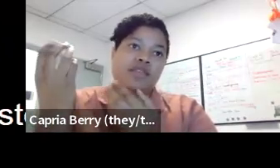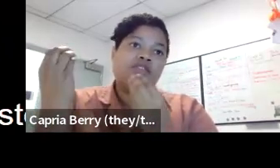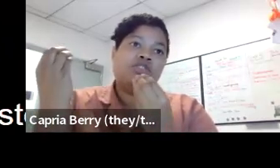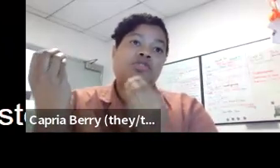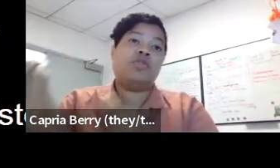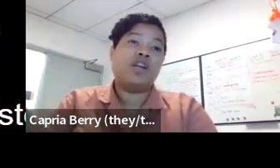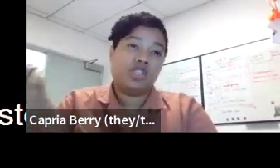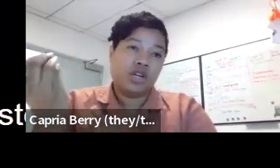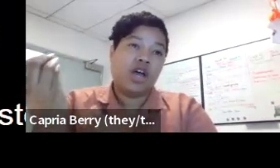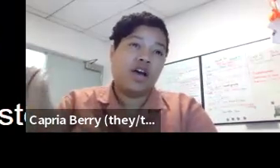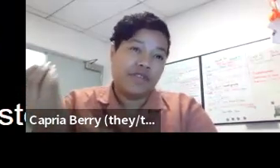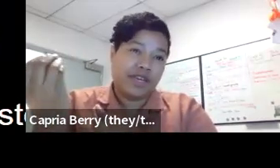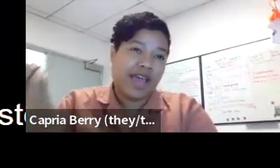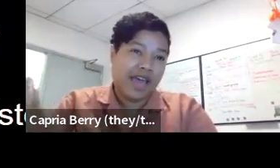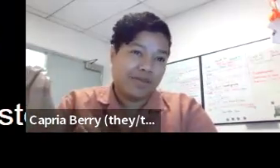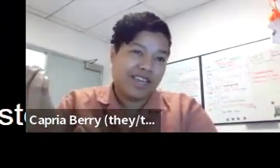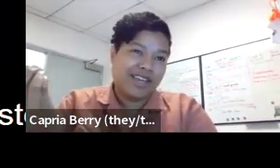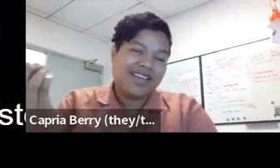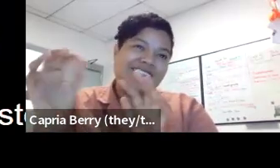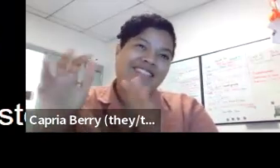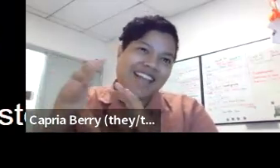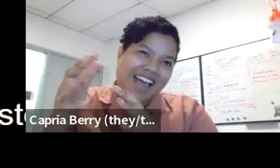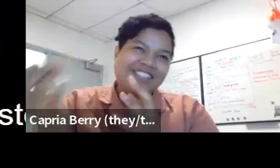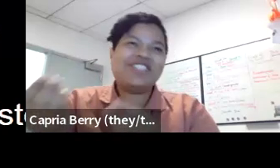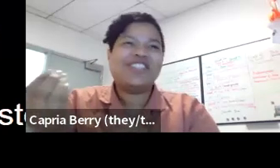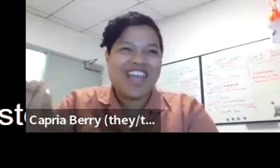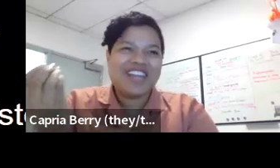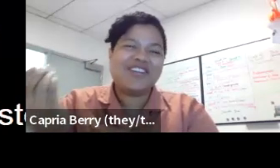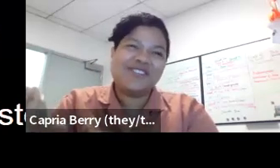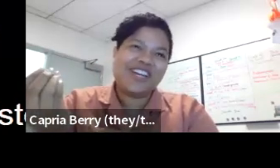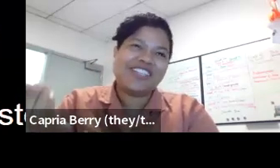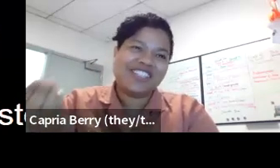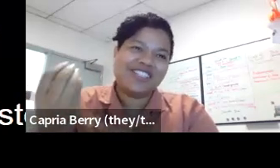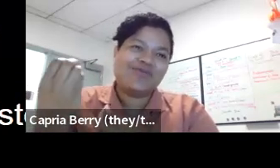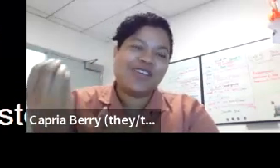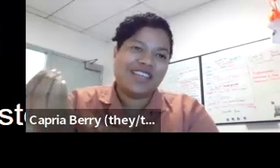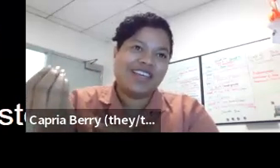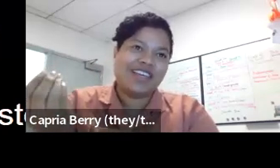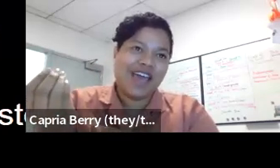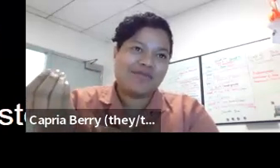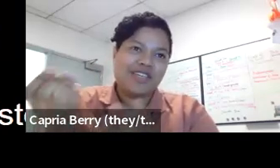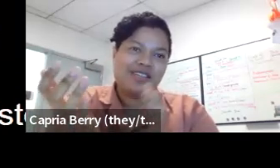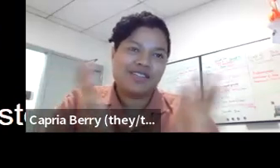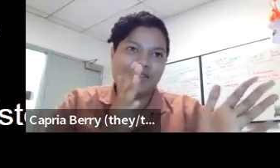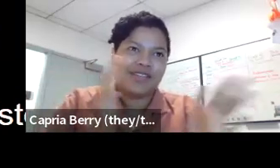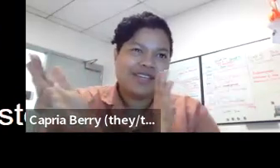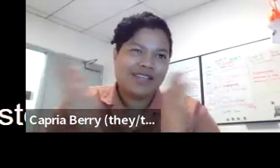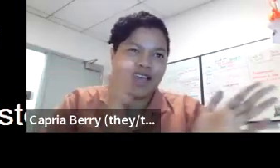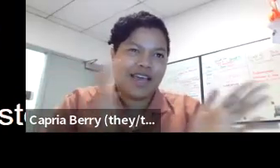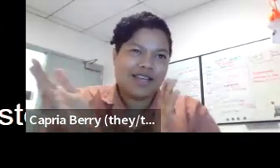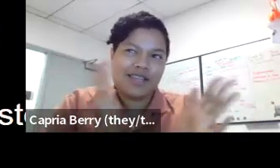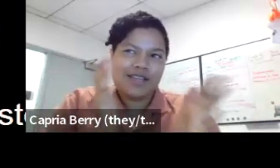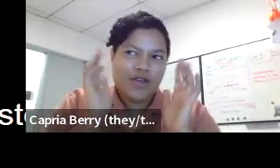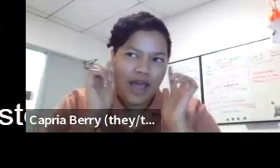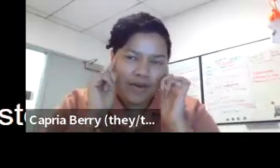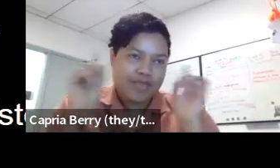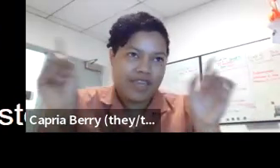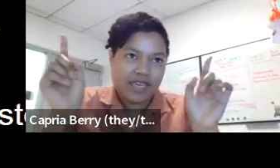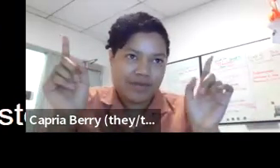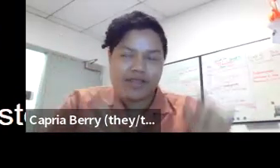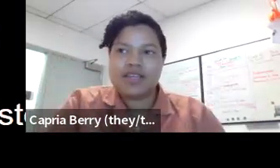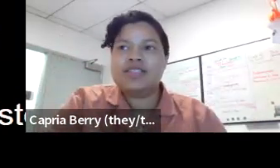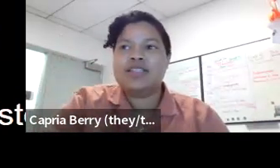the experiences of disabled queer students of color on college campuses. We will cover a bit of how I've arrived